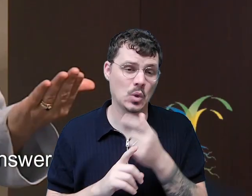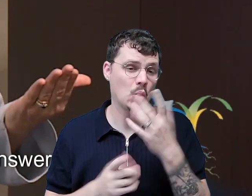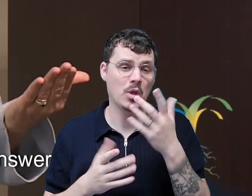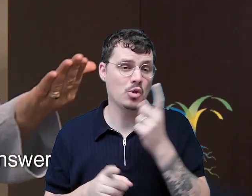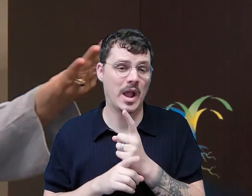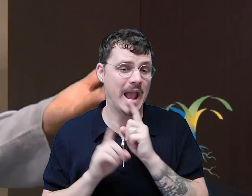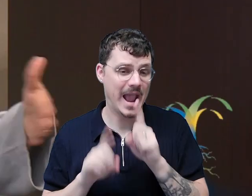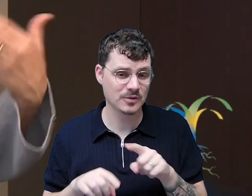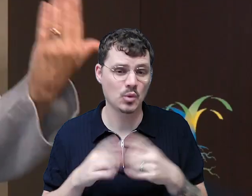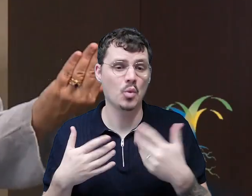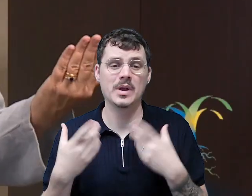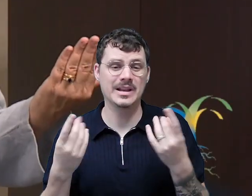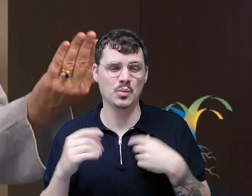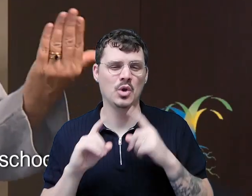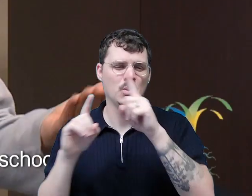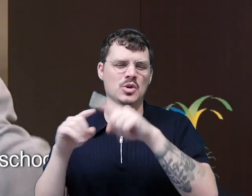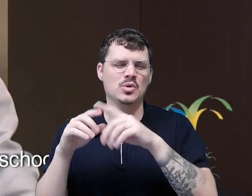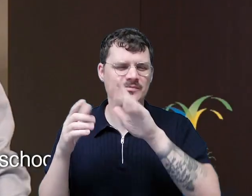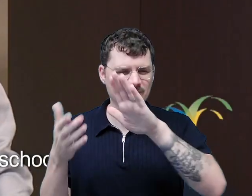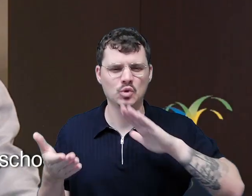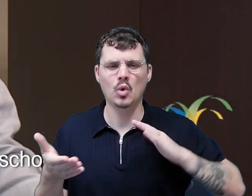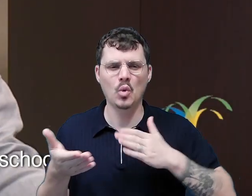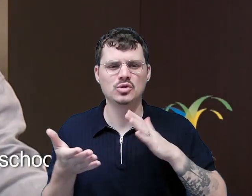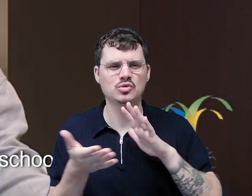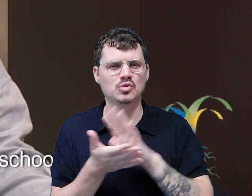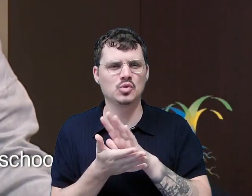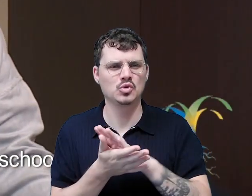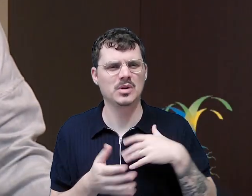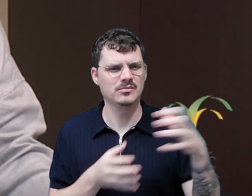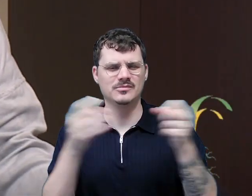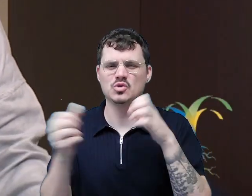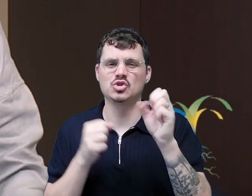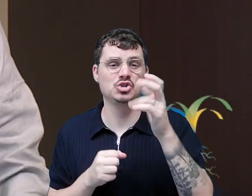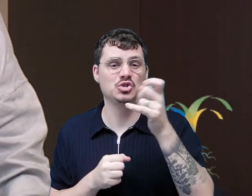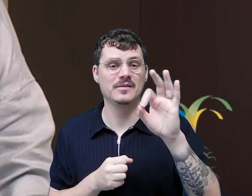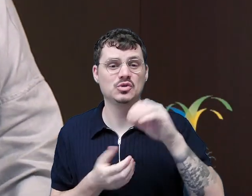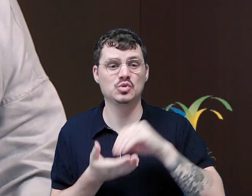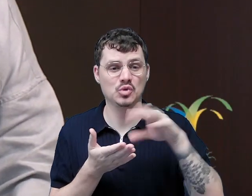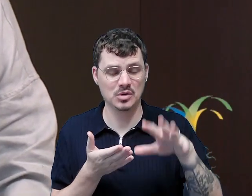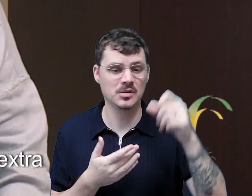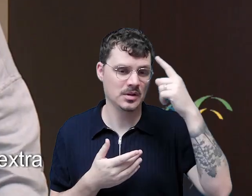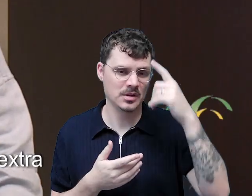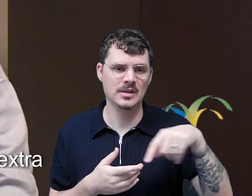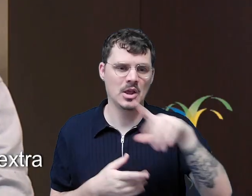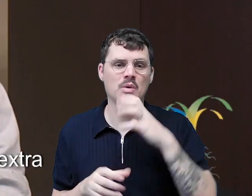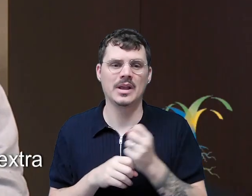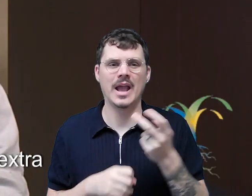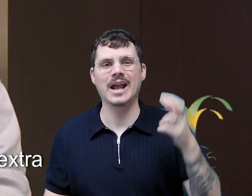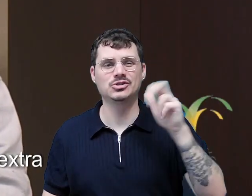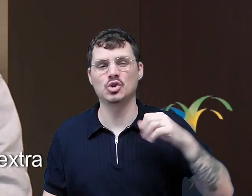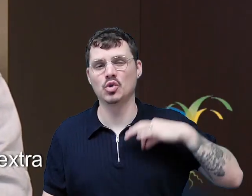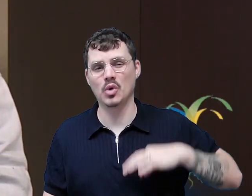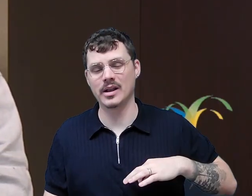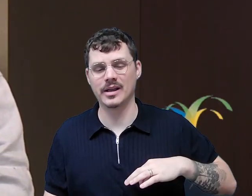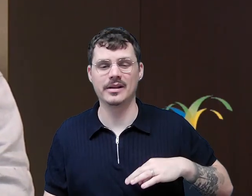it's the right answer, but what we did was we went to a bunch of culinary schools, got these chef students, and got it so that they could